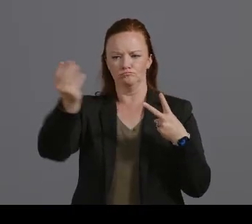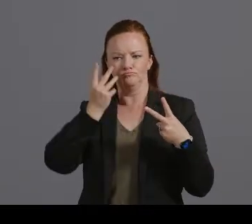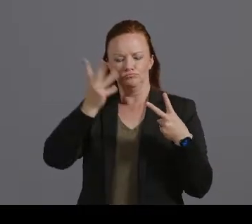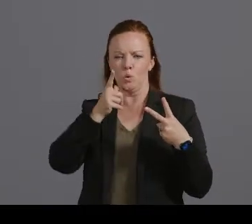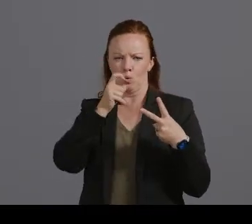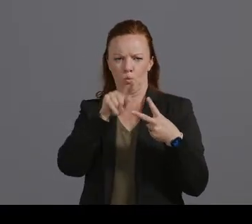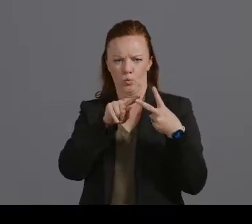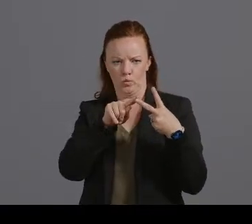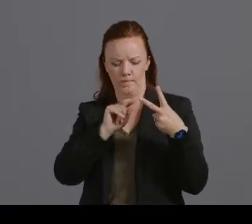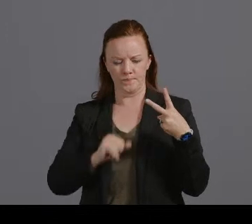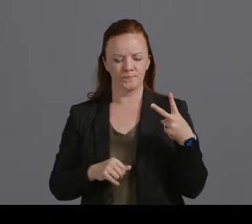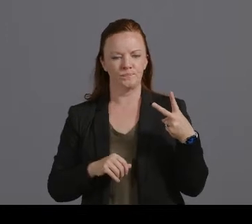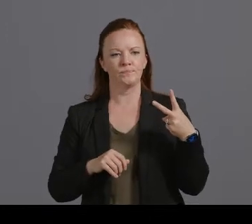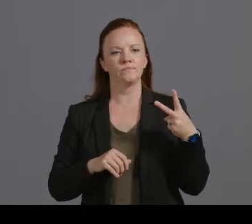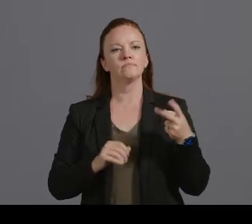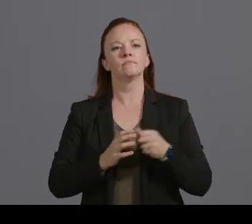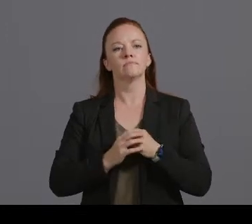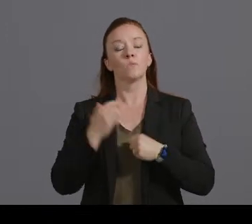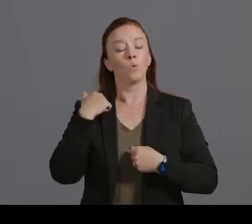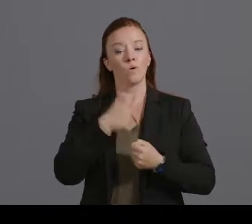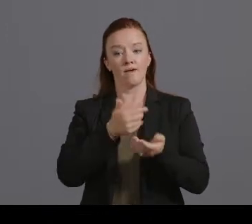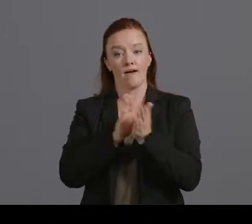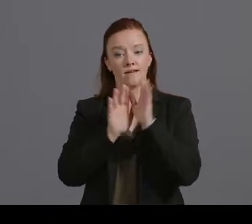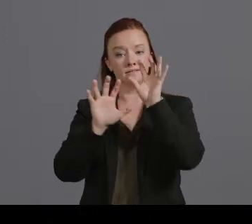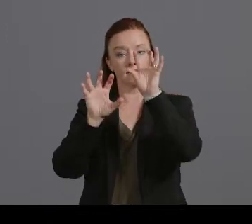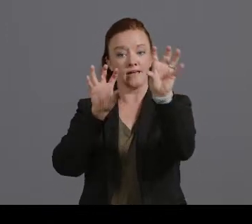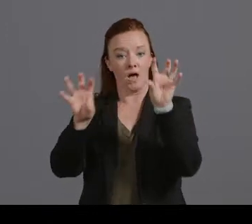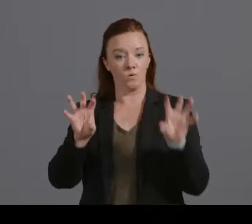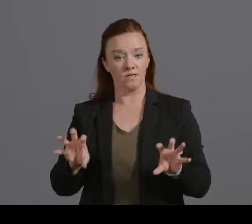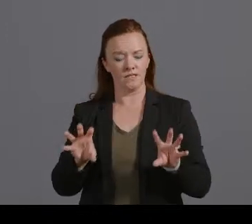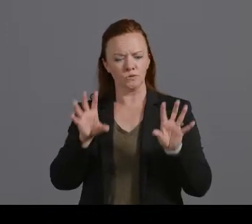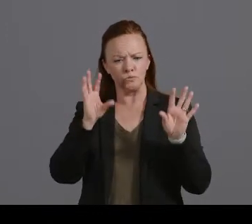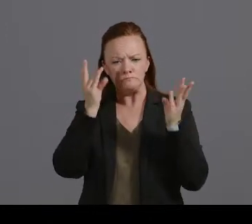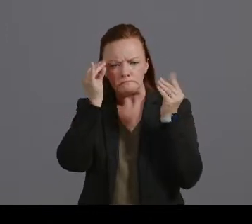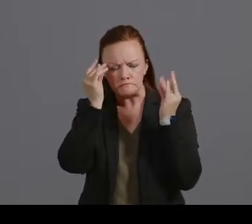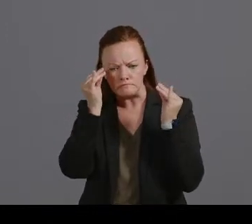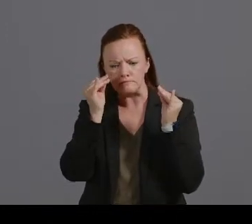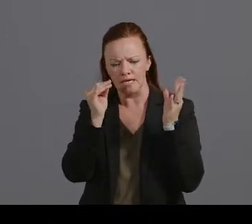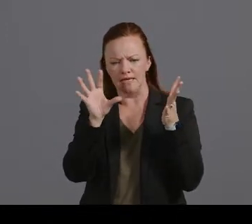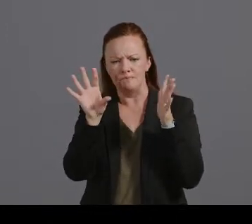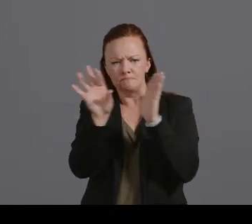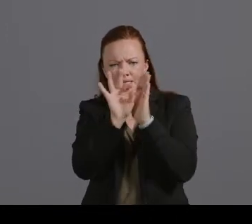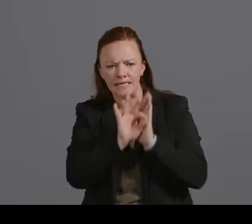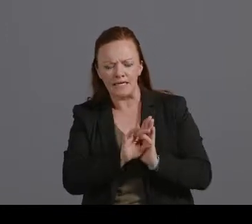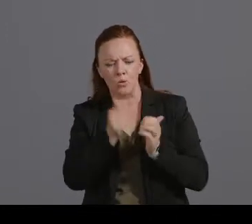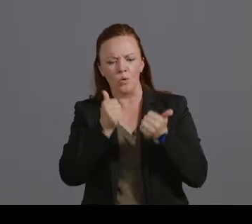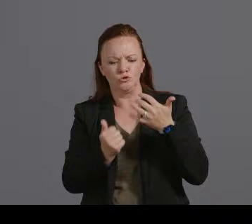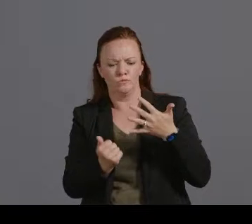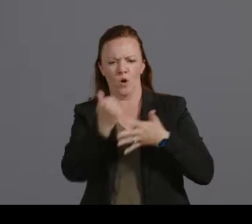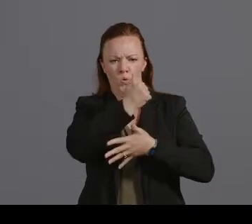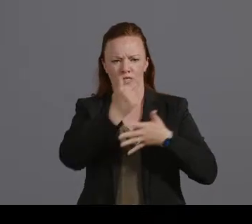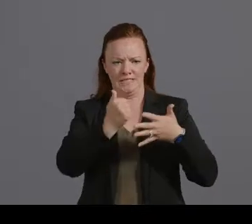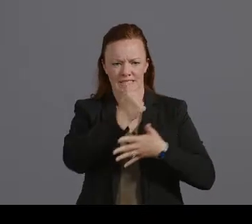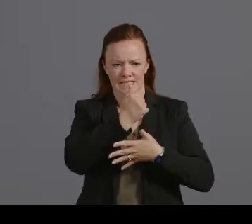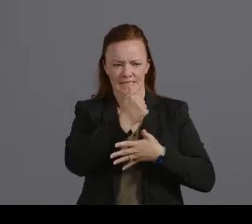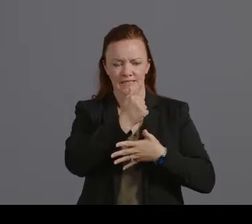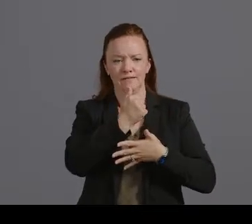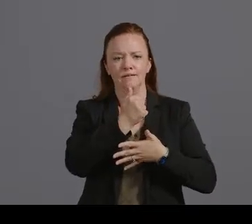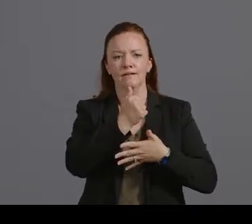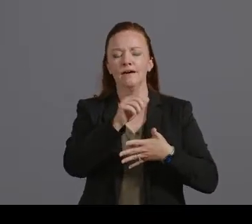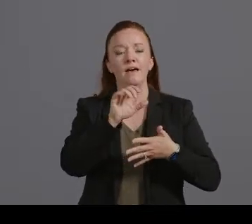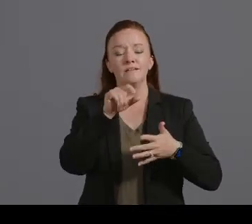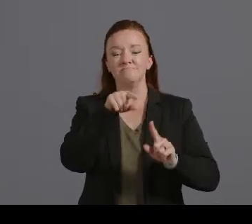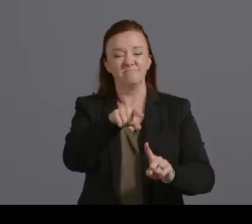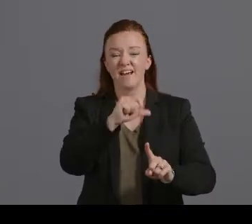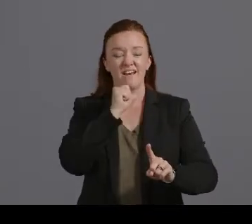What we wanted the counties to do was to prioritize those frontline workers as defined by ACIP that do not meet the age eligibility.